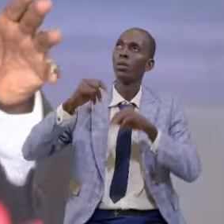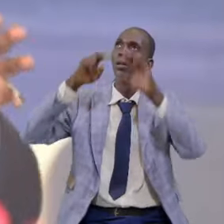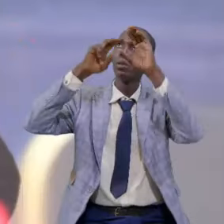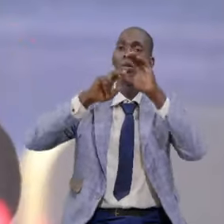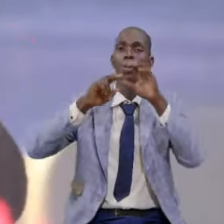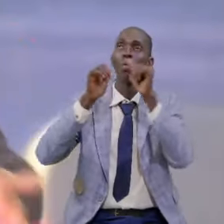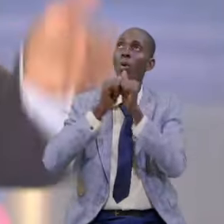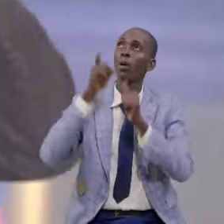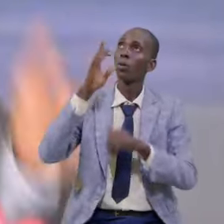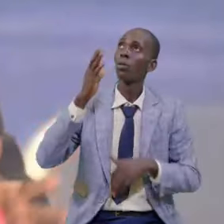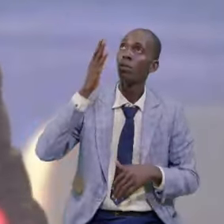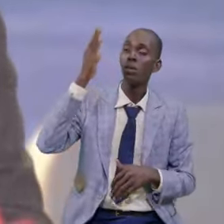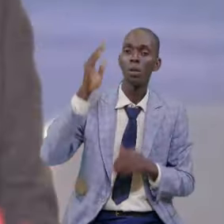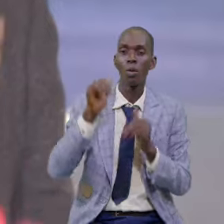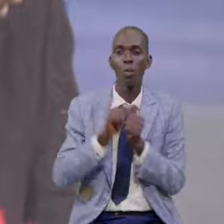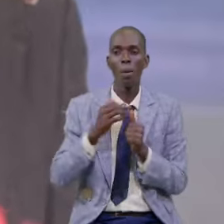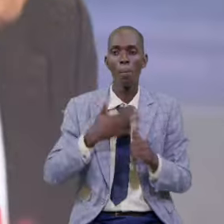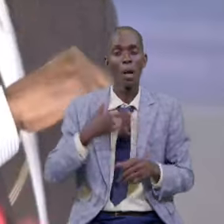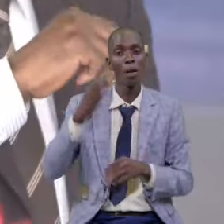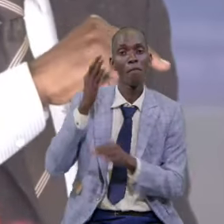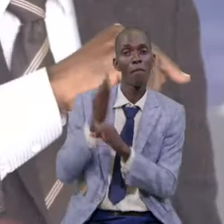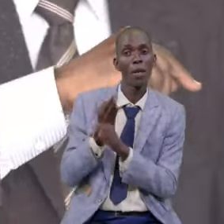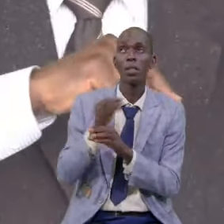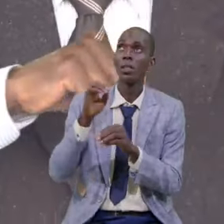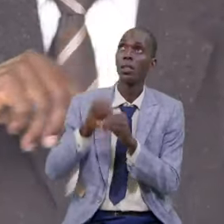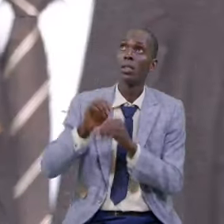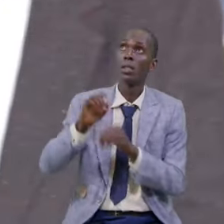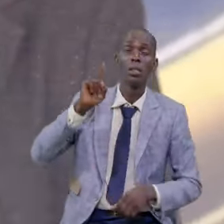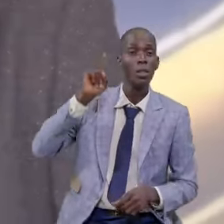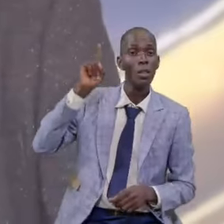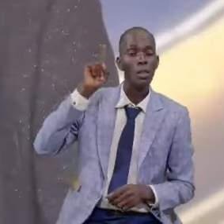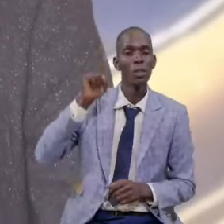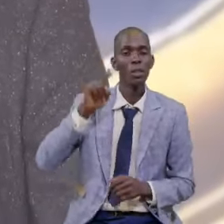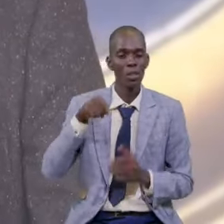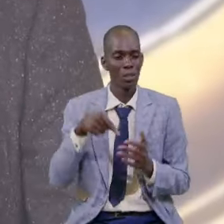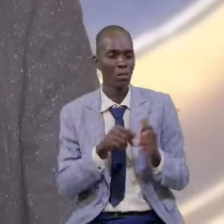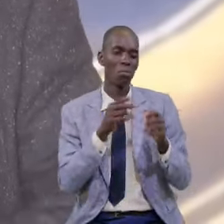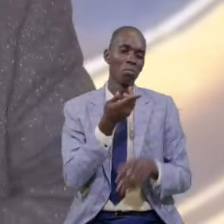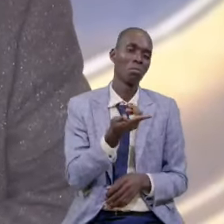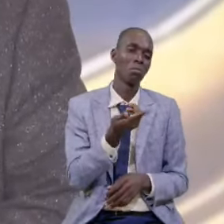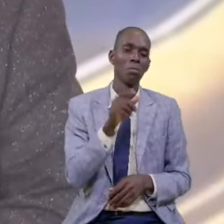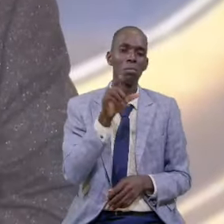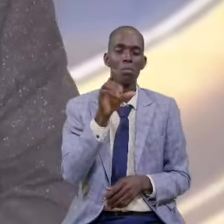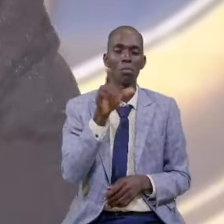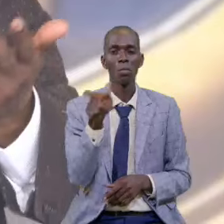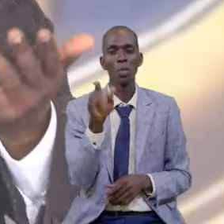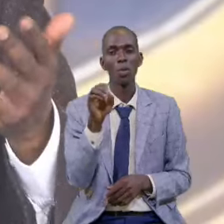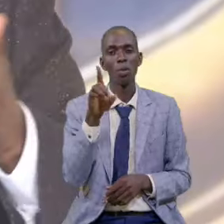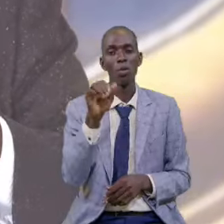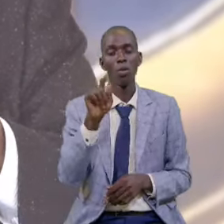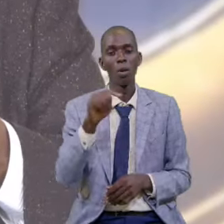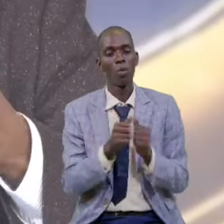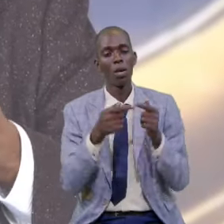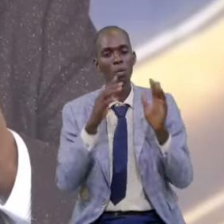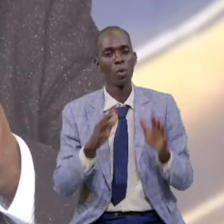faith in him, this Goliath and the Philistines will be defeated. And I come to